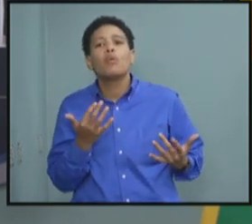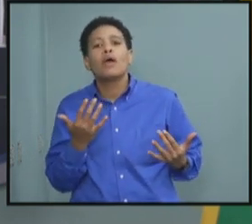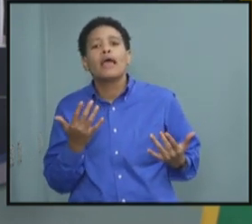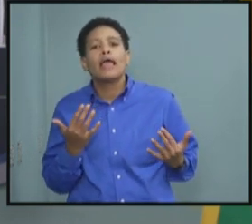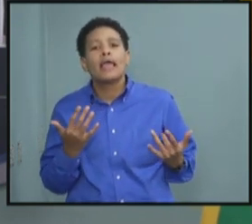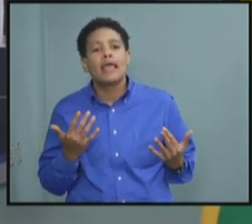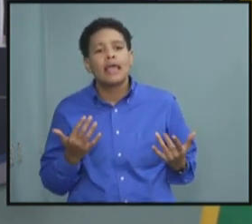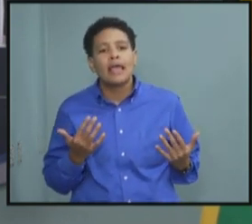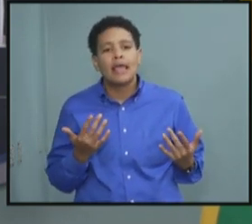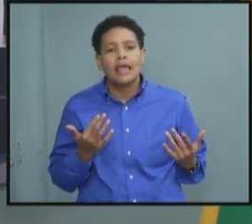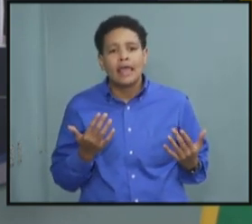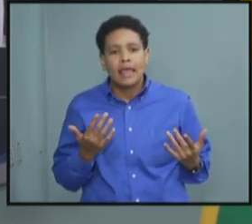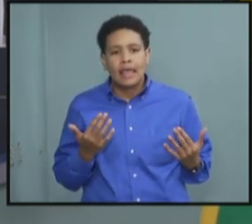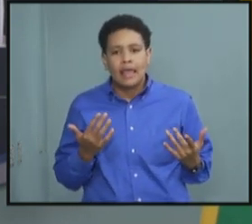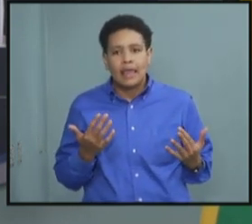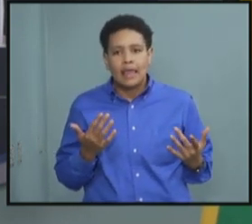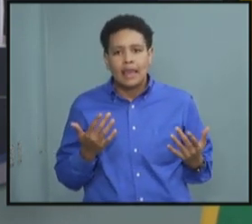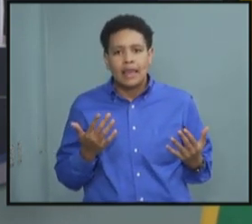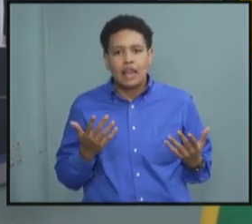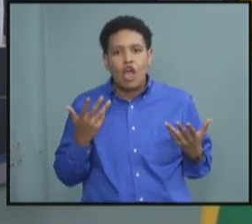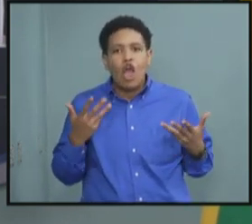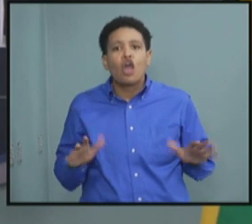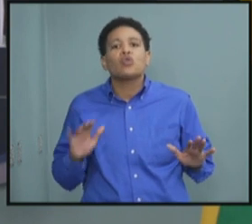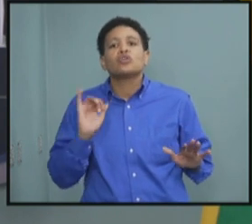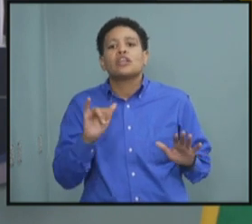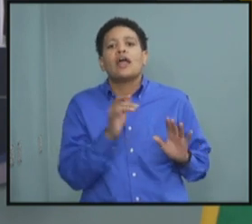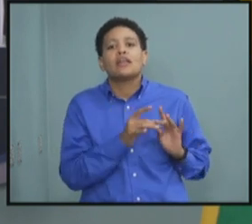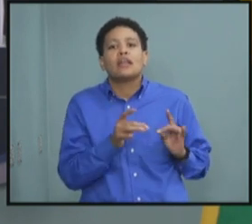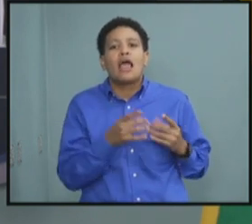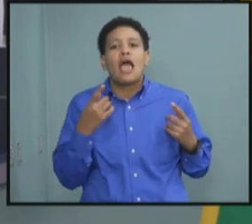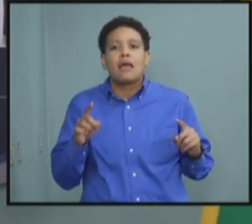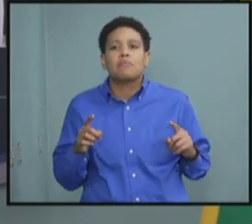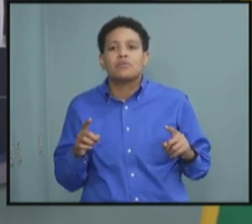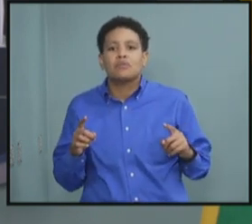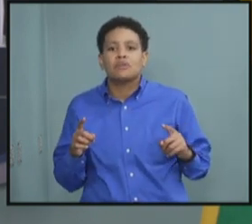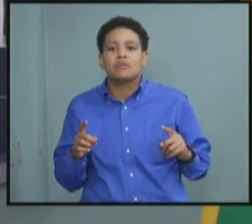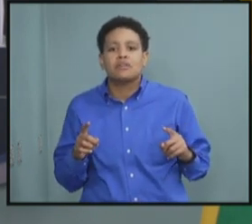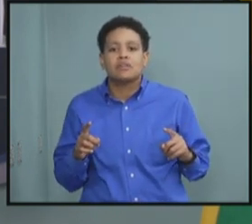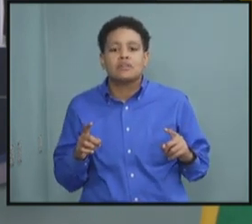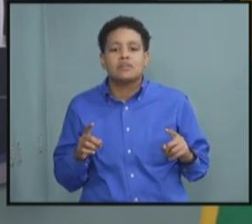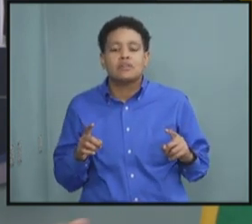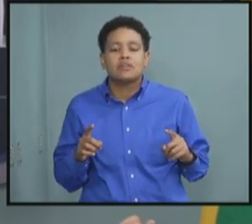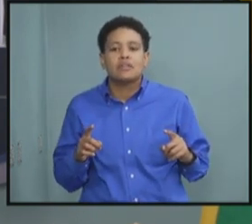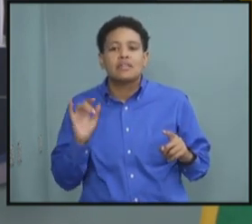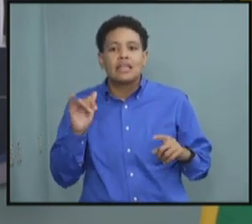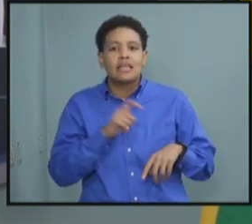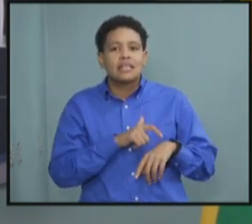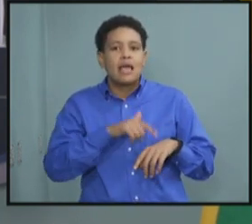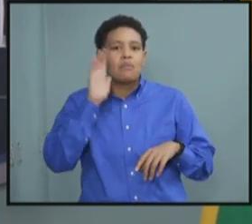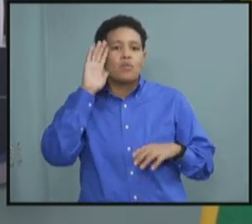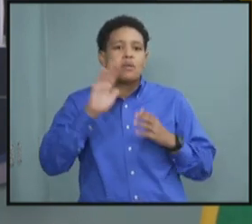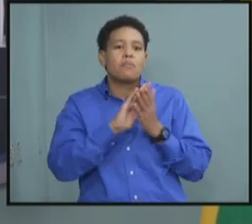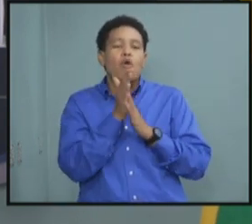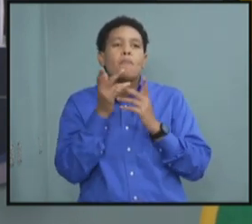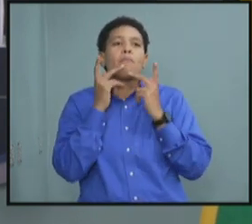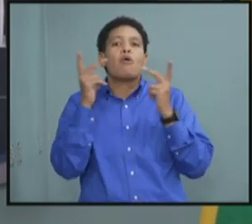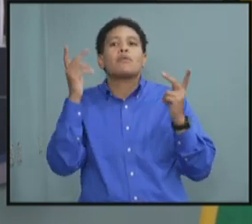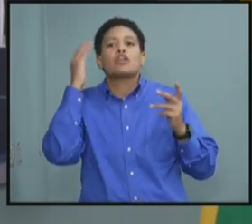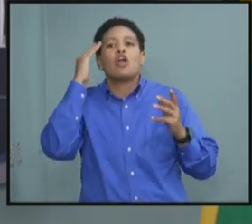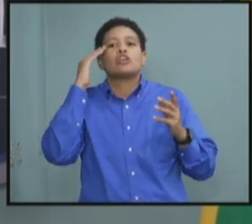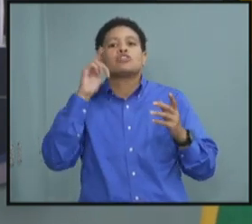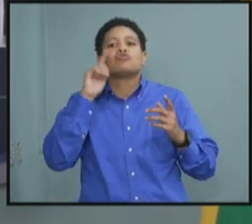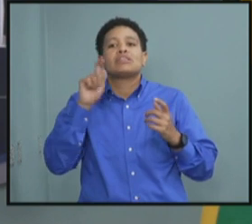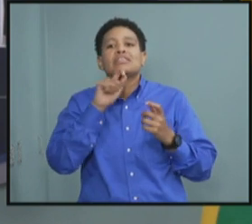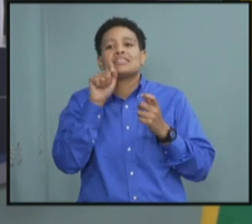await the conclusion of that exercise, at which point it will be public knowledge as to the specifics